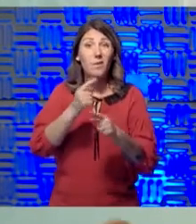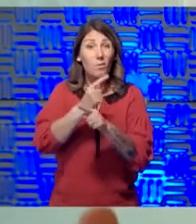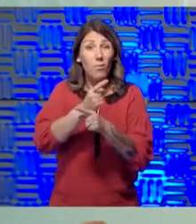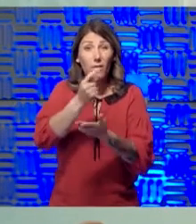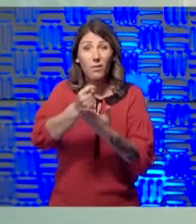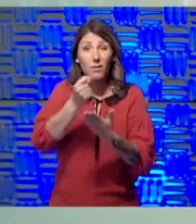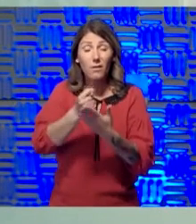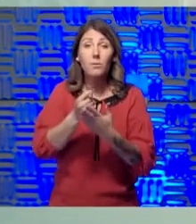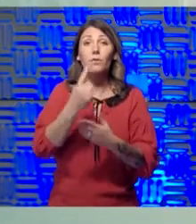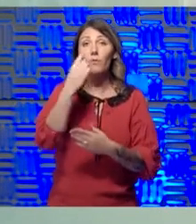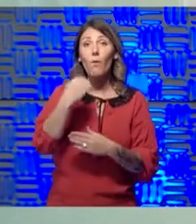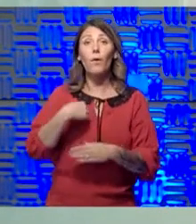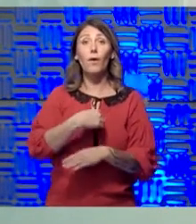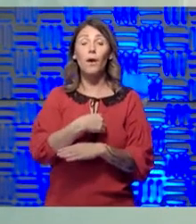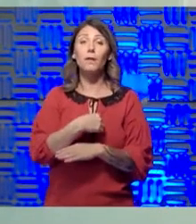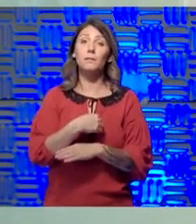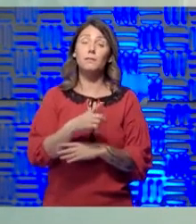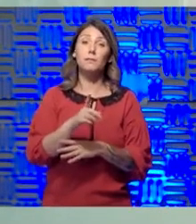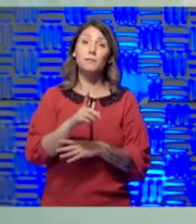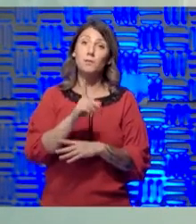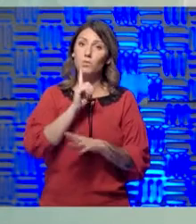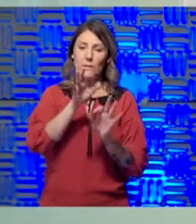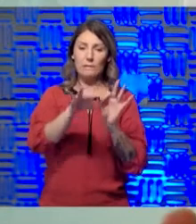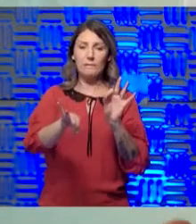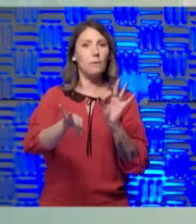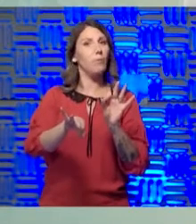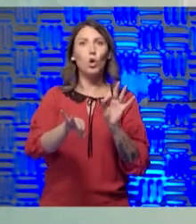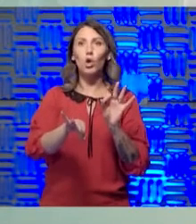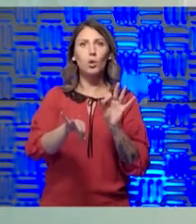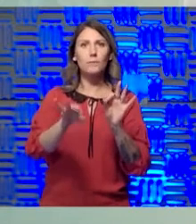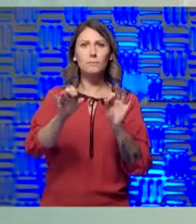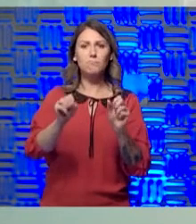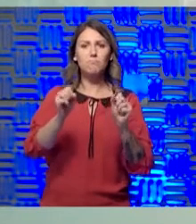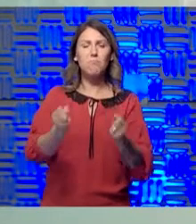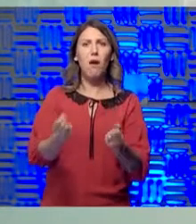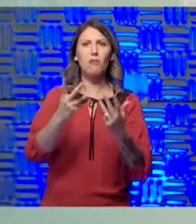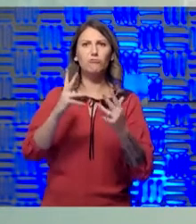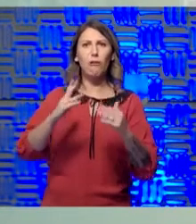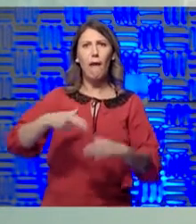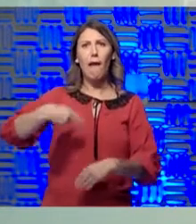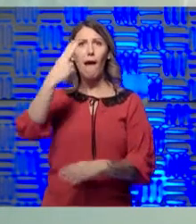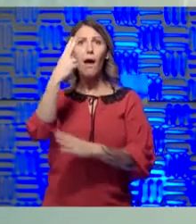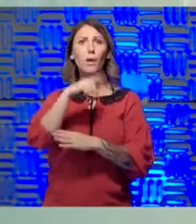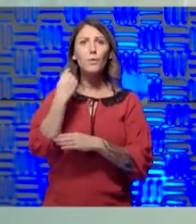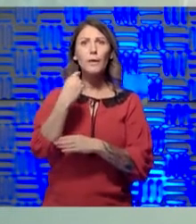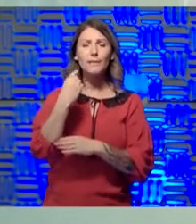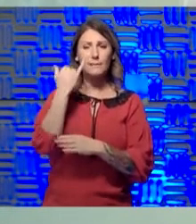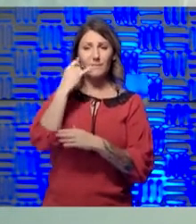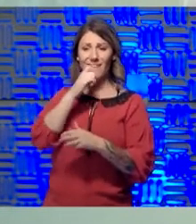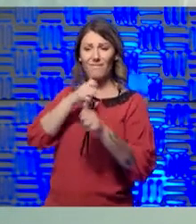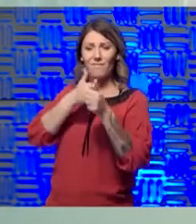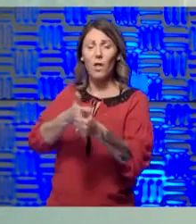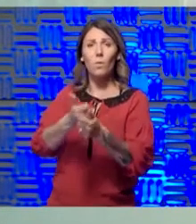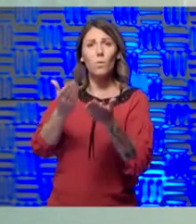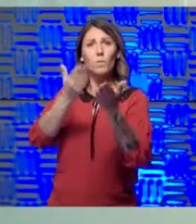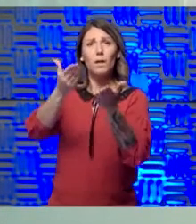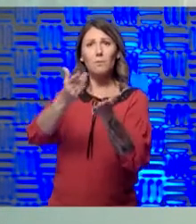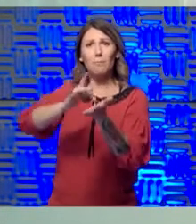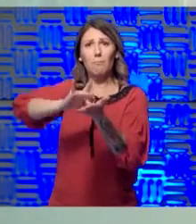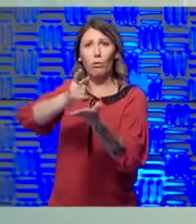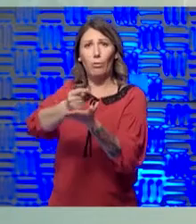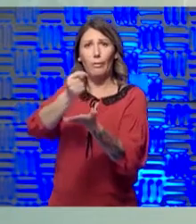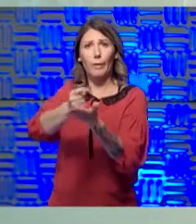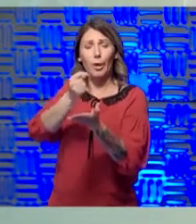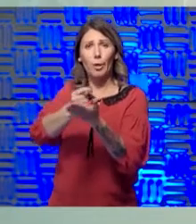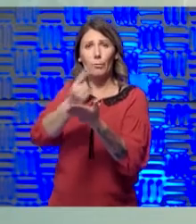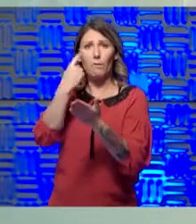us, that is pretty simple. That is a much higher risk of not doing what the recommended medical therapy is than of catching this infection